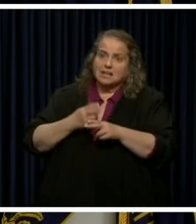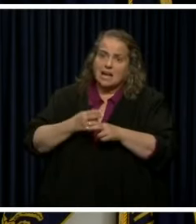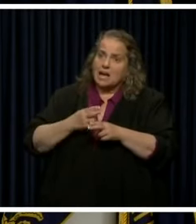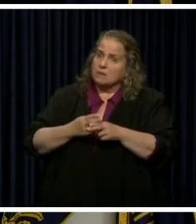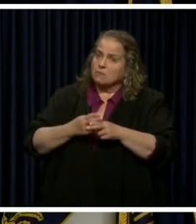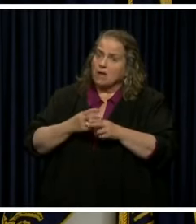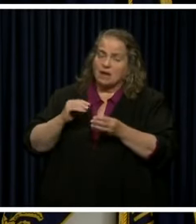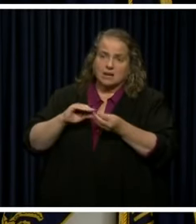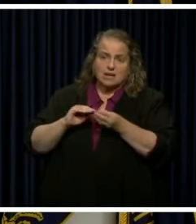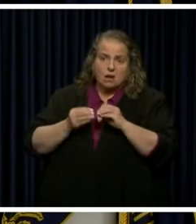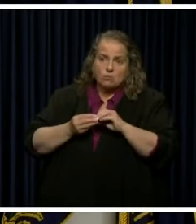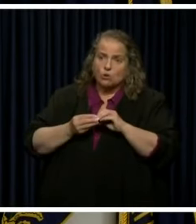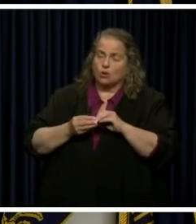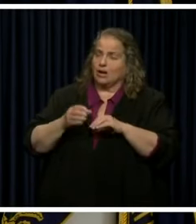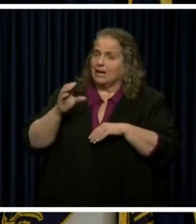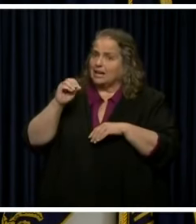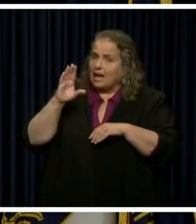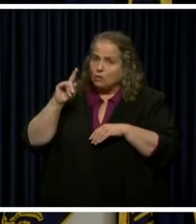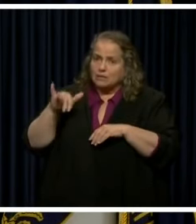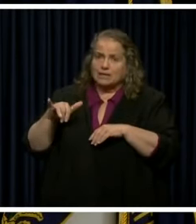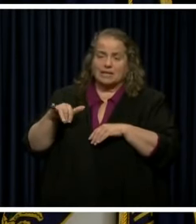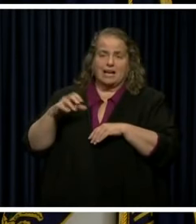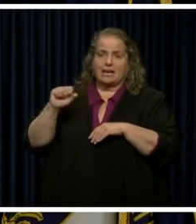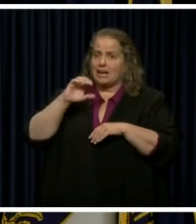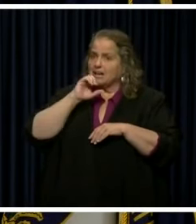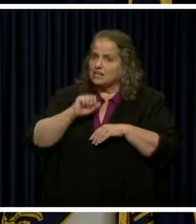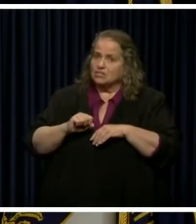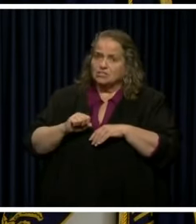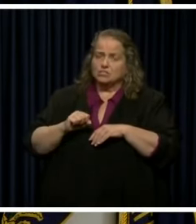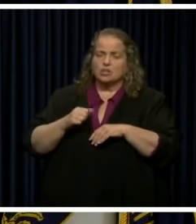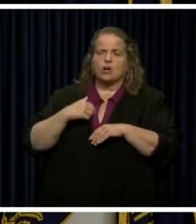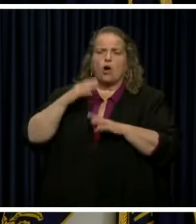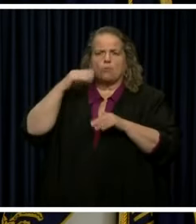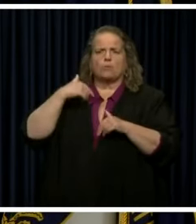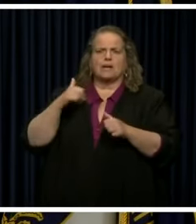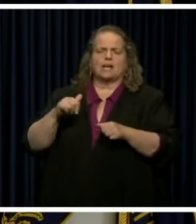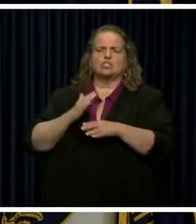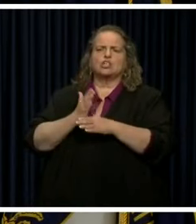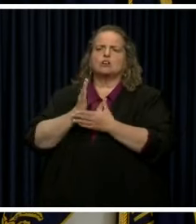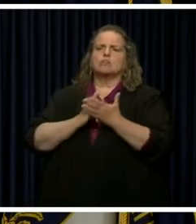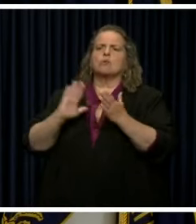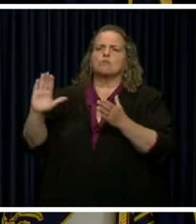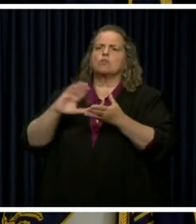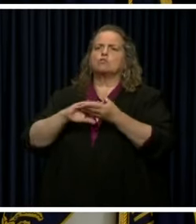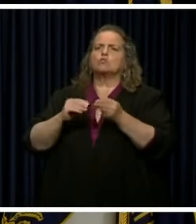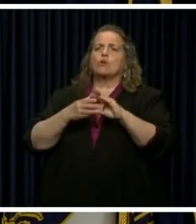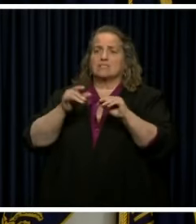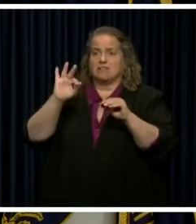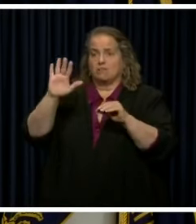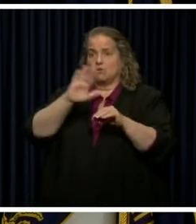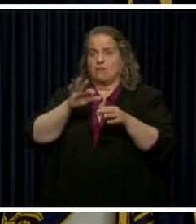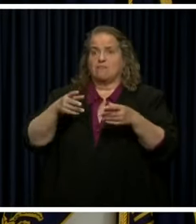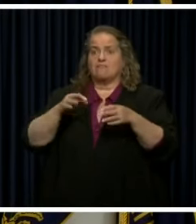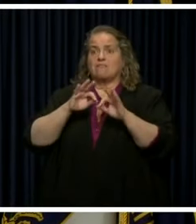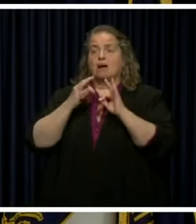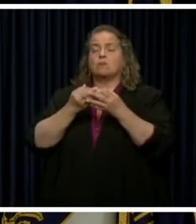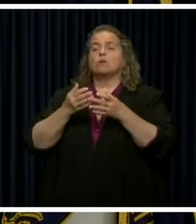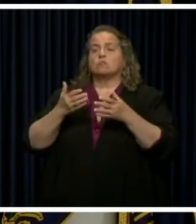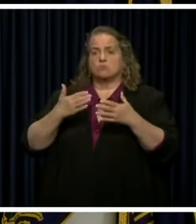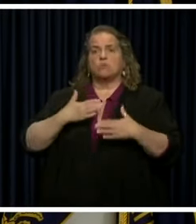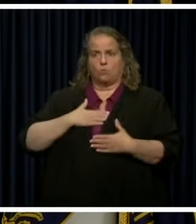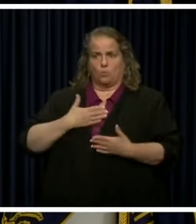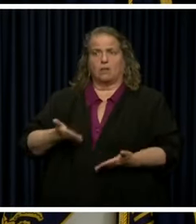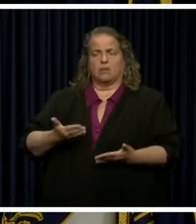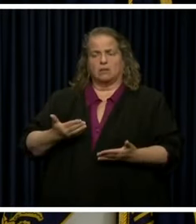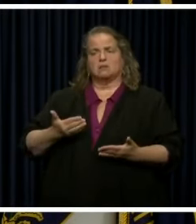a county and an age. And I hope that we can share some of their stories if their families are willing going forward, because I